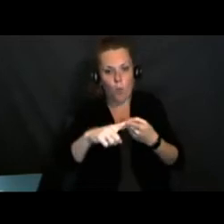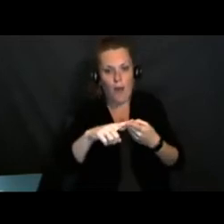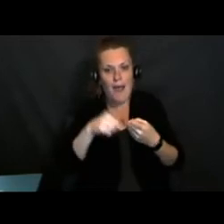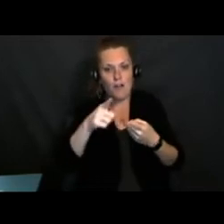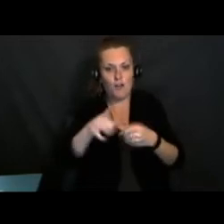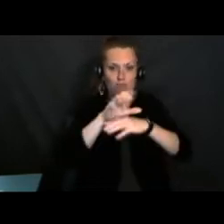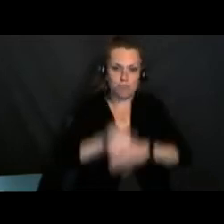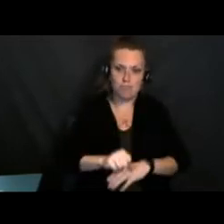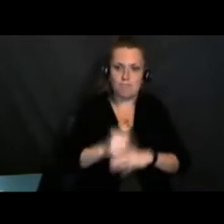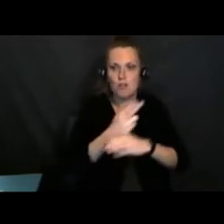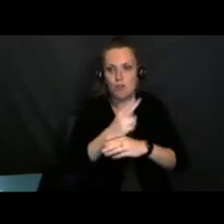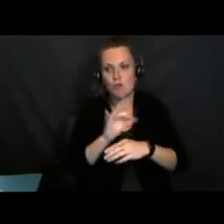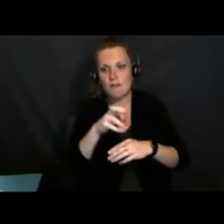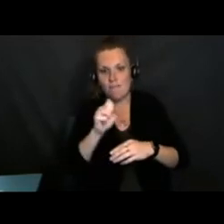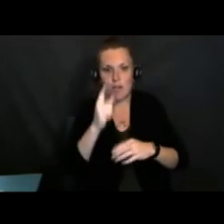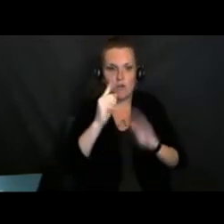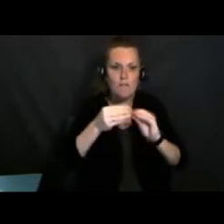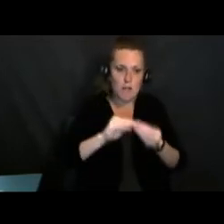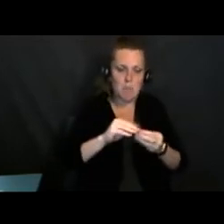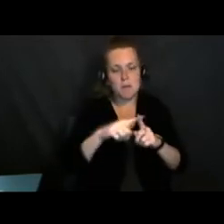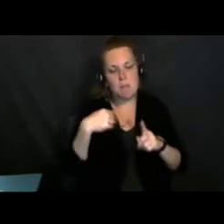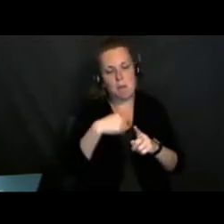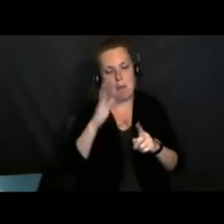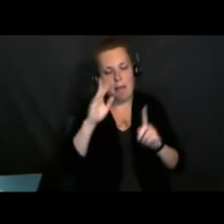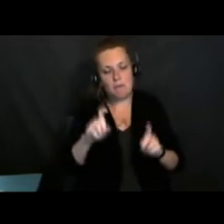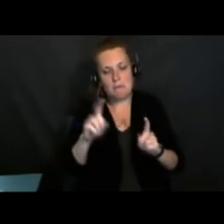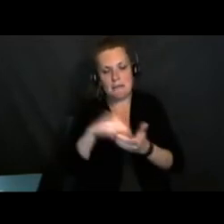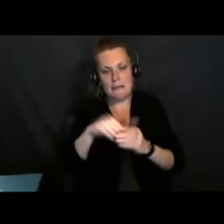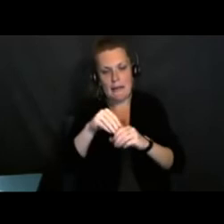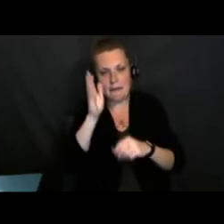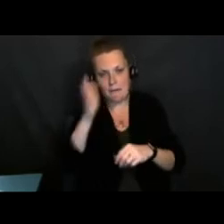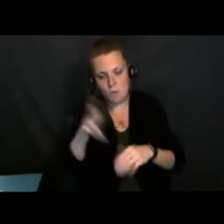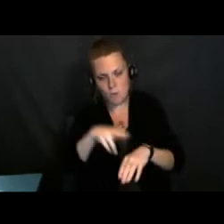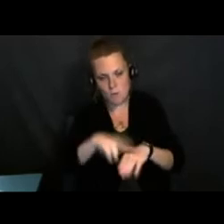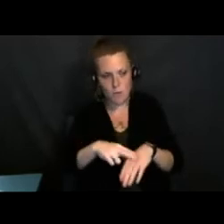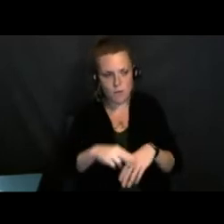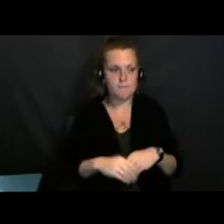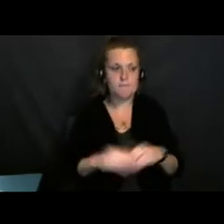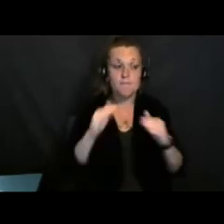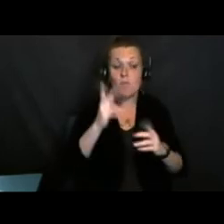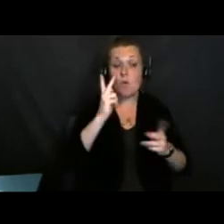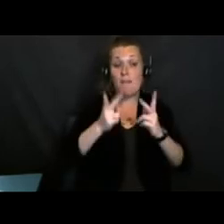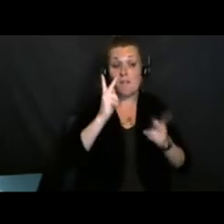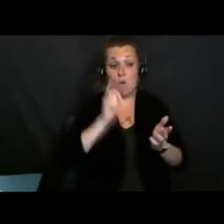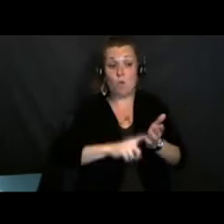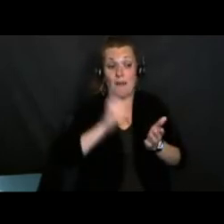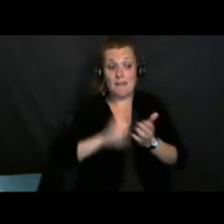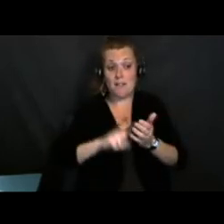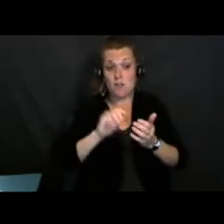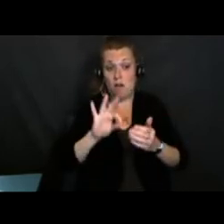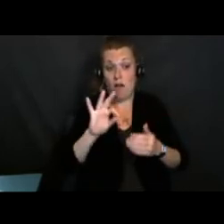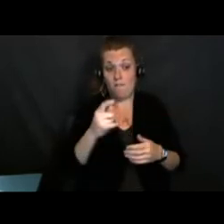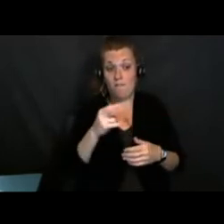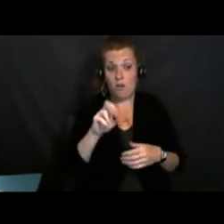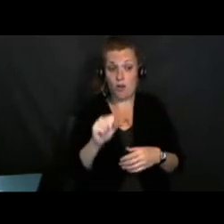tested in the future, of course. So the visual recognition of fingers, to come back to that